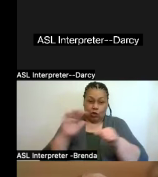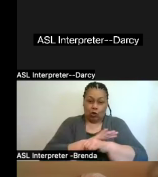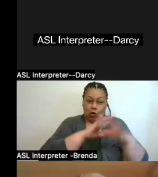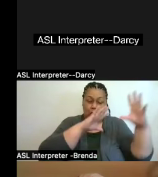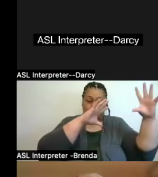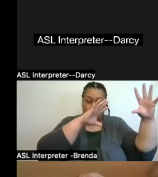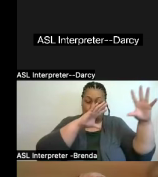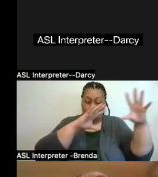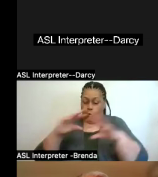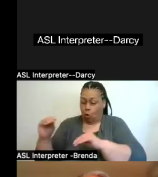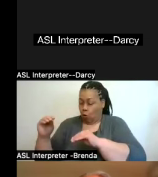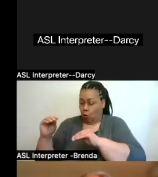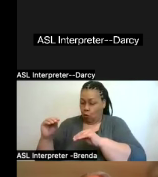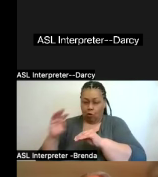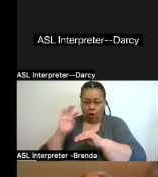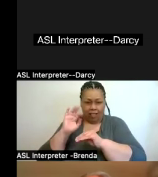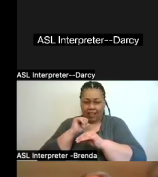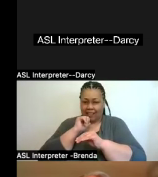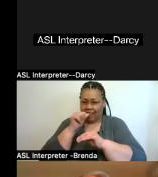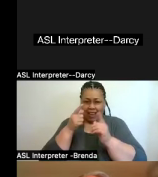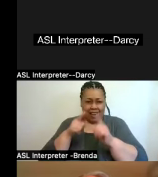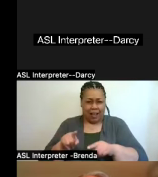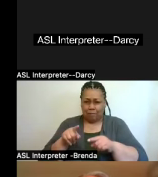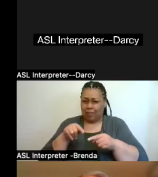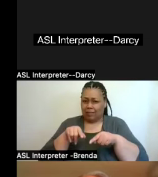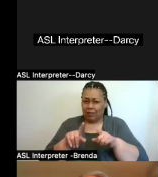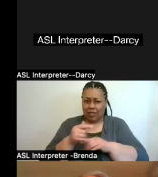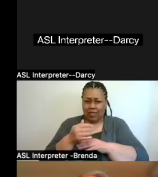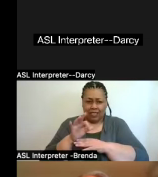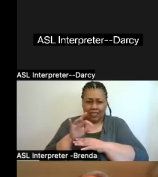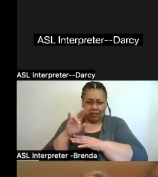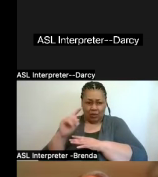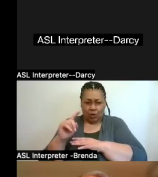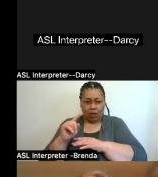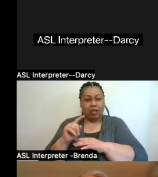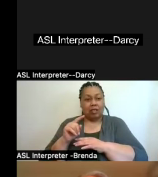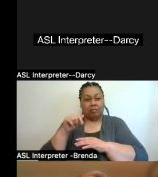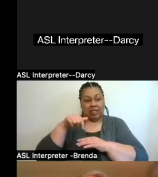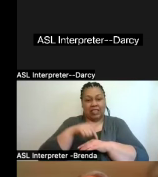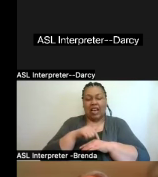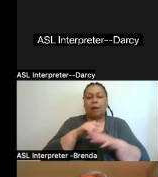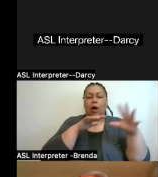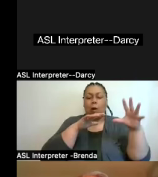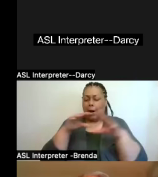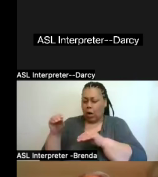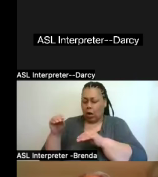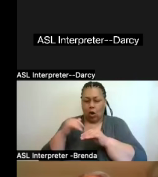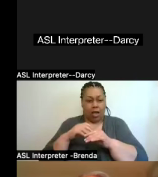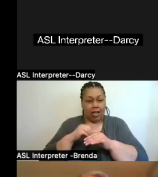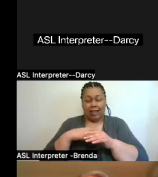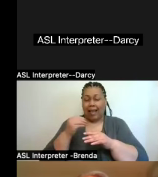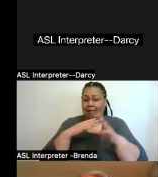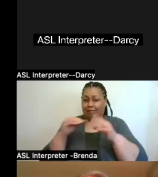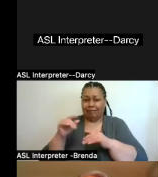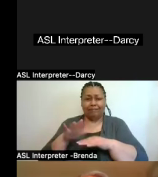in the 1971 earthquake, as well as outages throughout the Western United States. I think 5 or